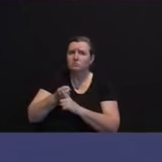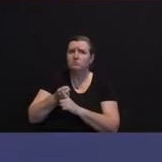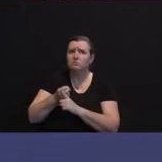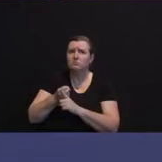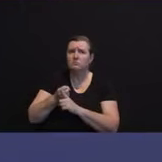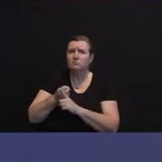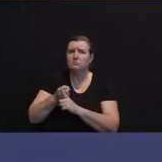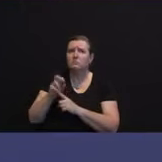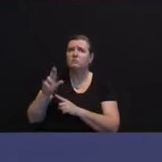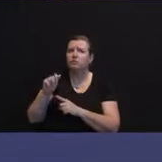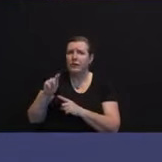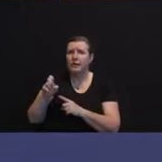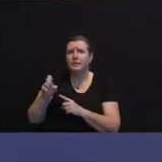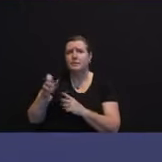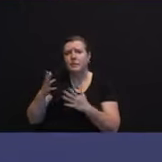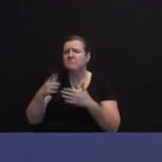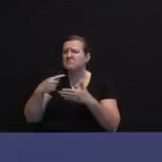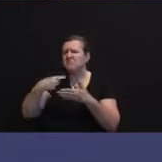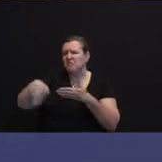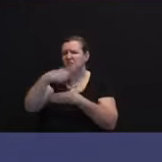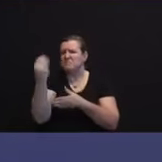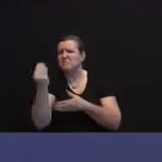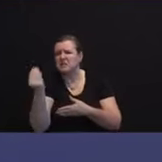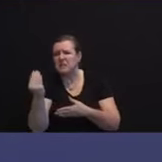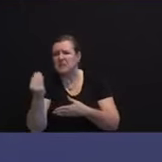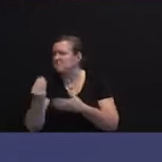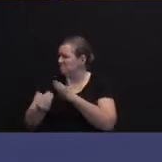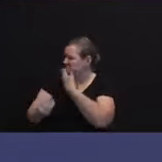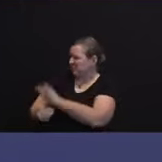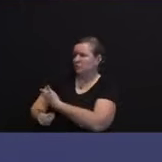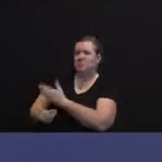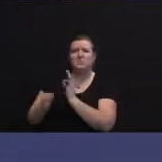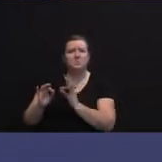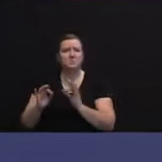was a great one. You picked a pool of 164